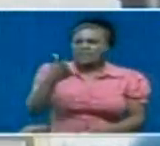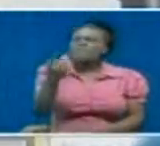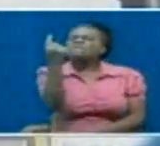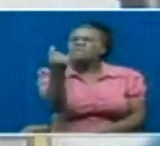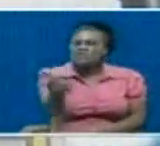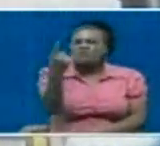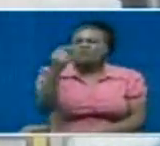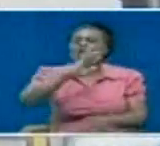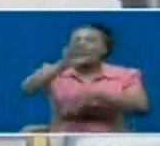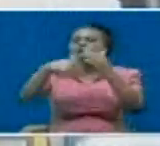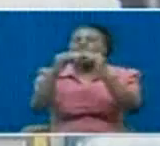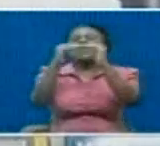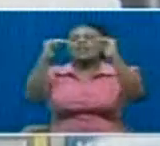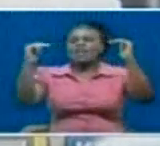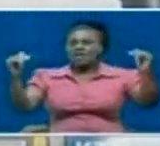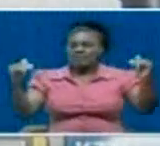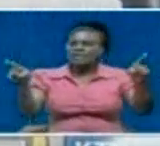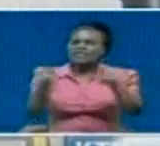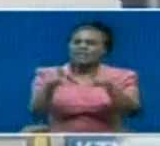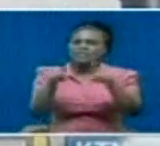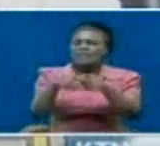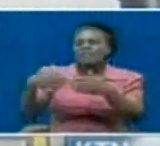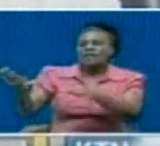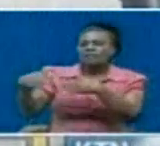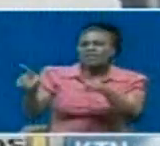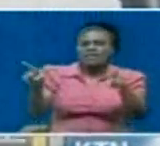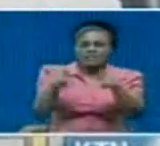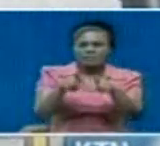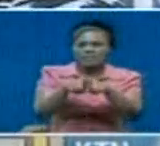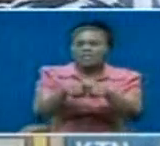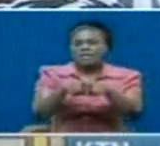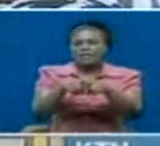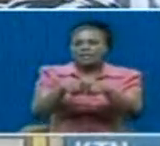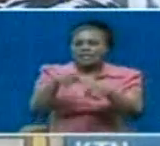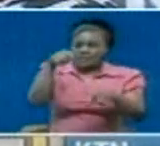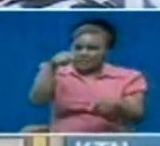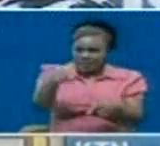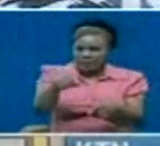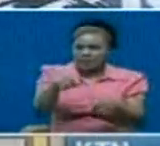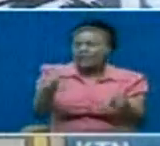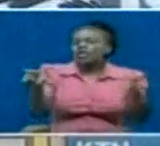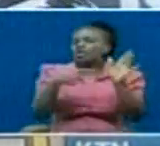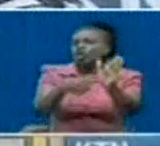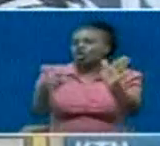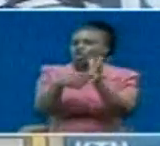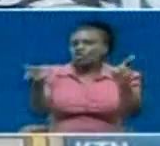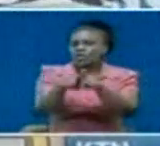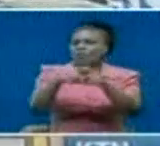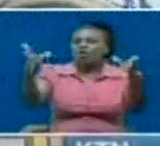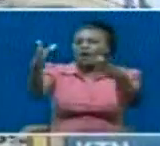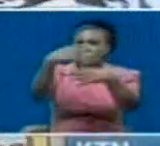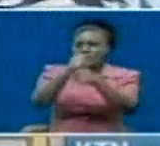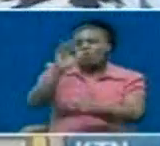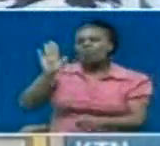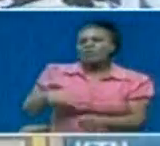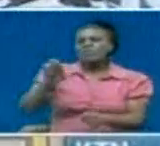at all levels and increasingly outnumbers as they rise through the ranks. And this has replicated itself in the corporate boardrooms, where women